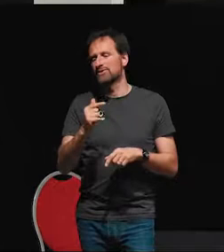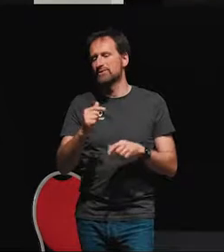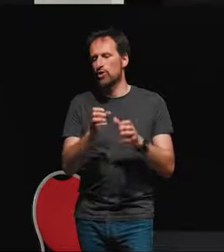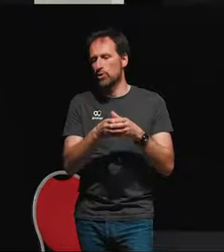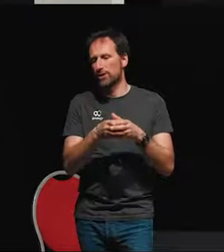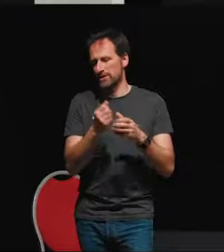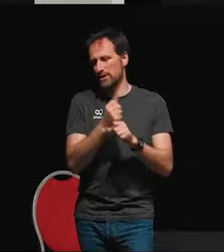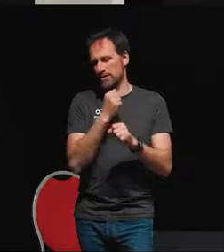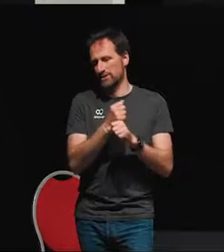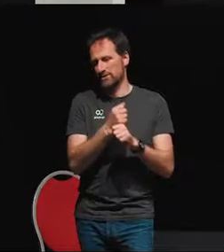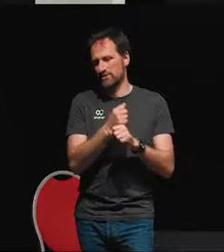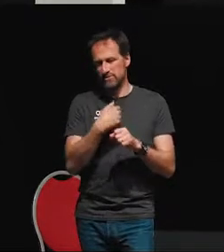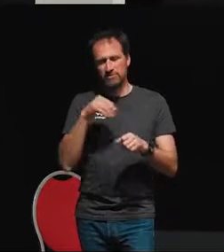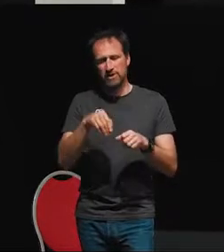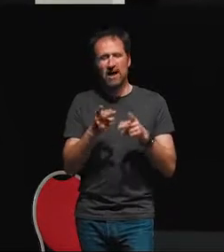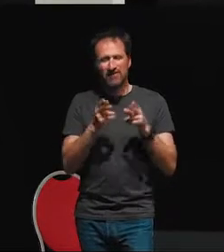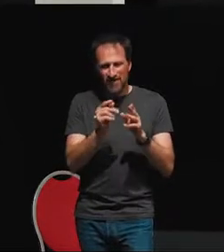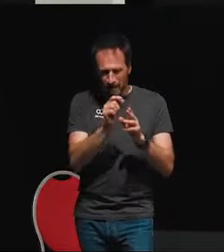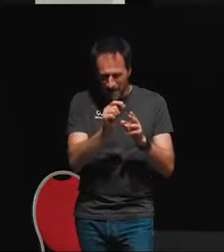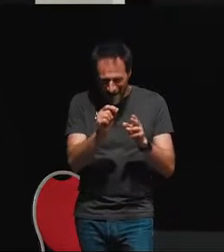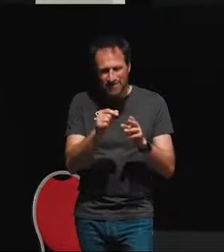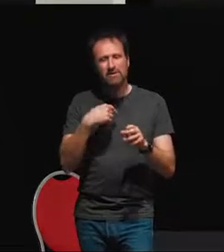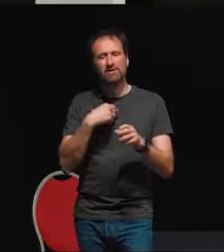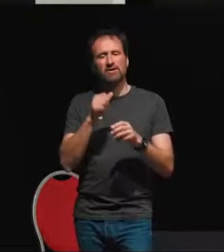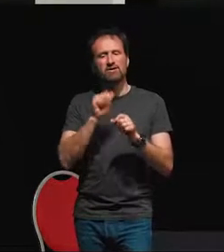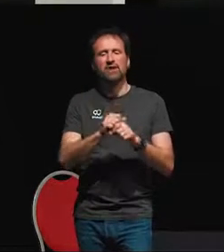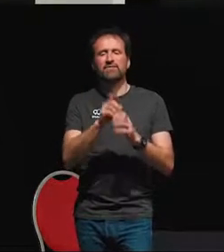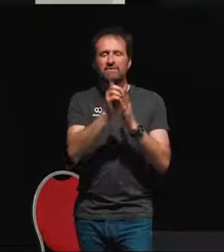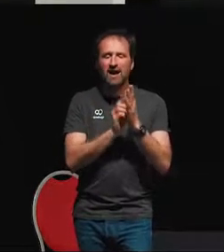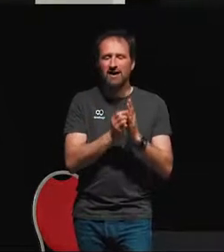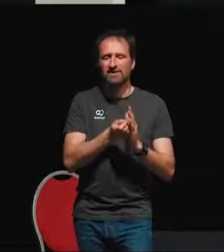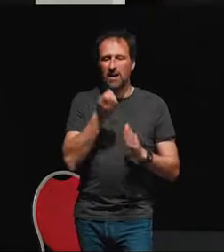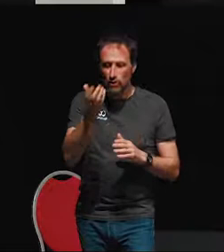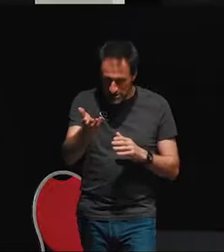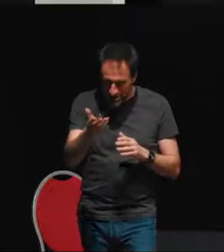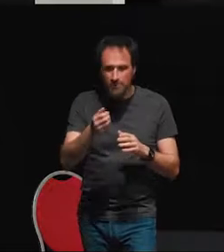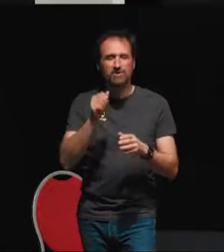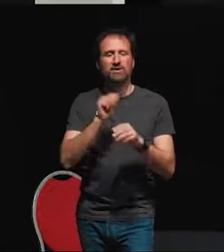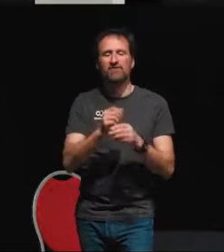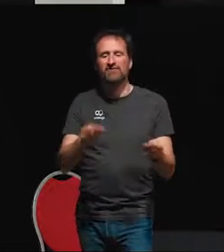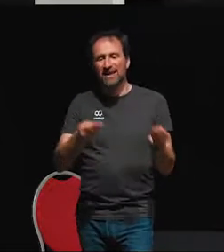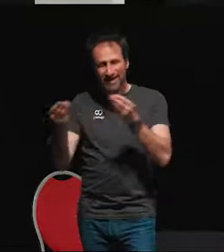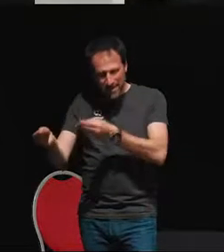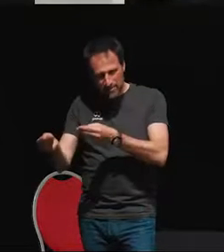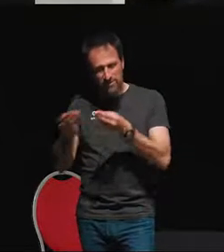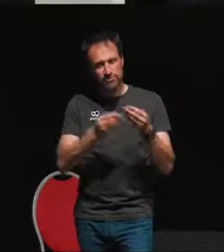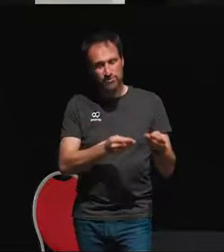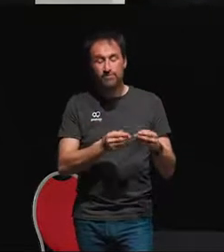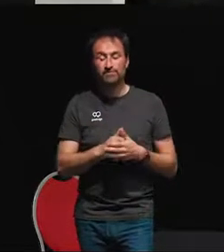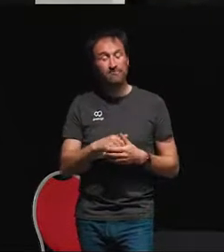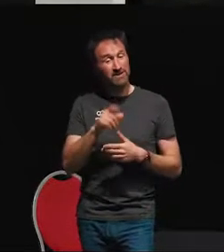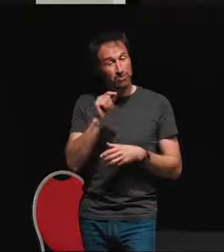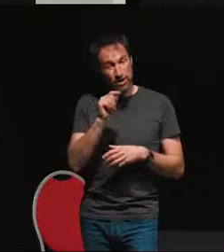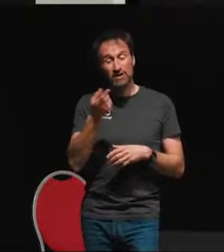fragments I'm able to pass it in data I'm able to pass in callbacks exactly what you would expect so from the developer experience